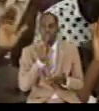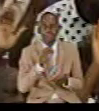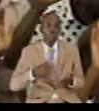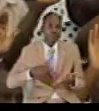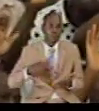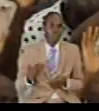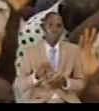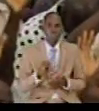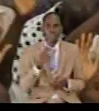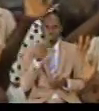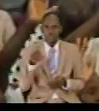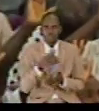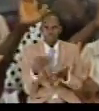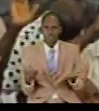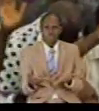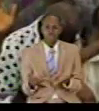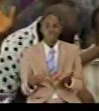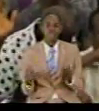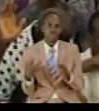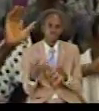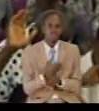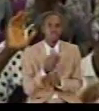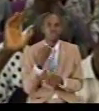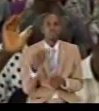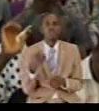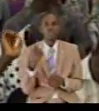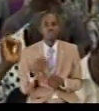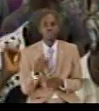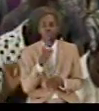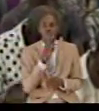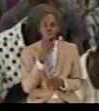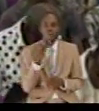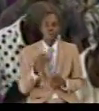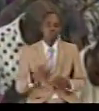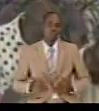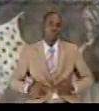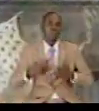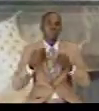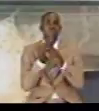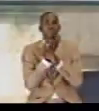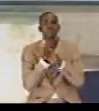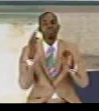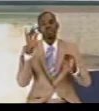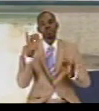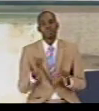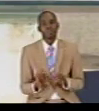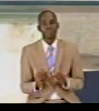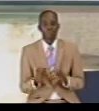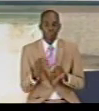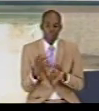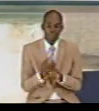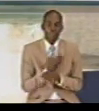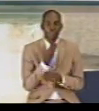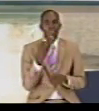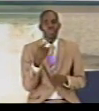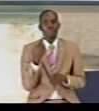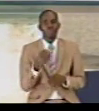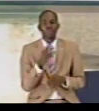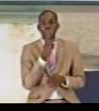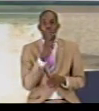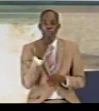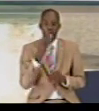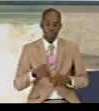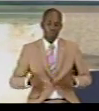there? Let him take of the water of life freely. Take of the water